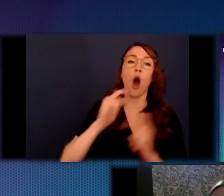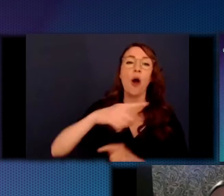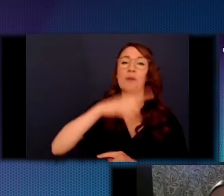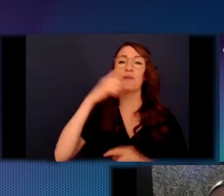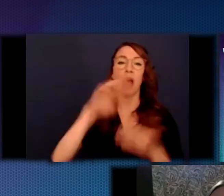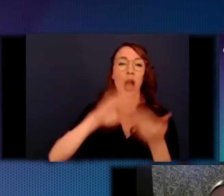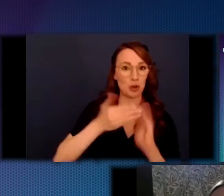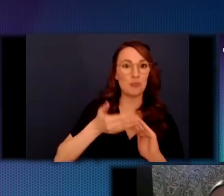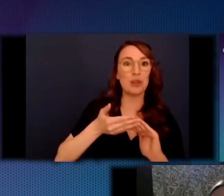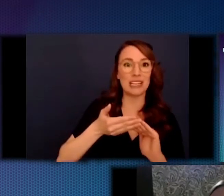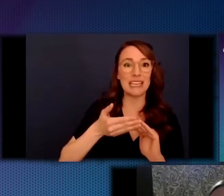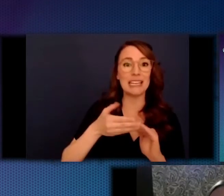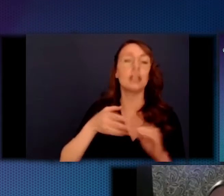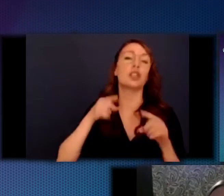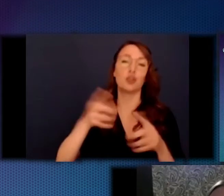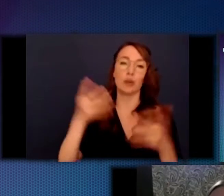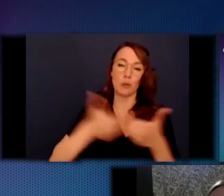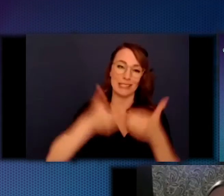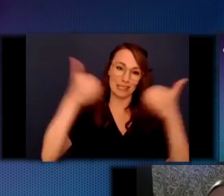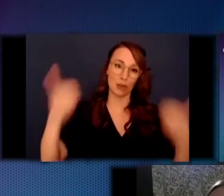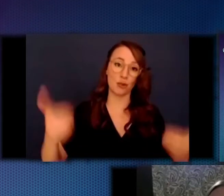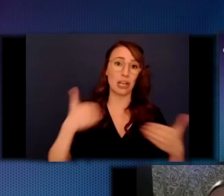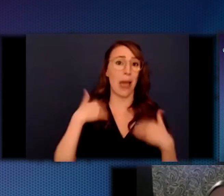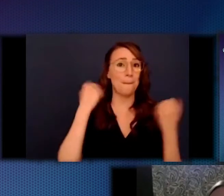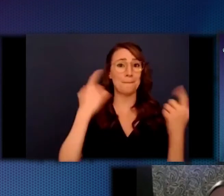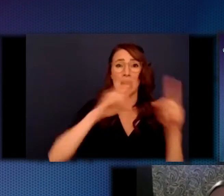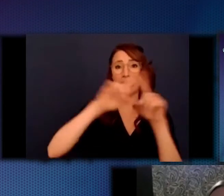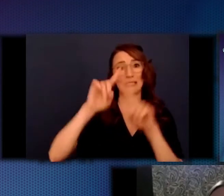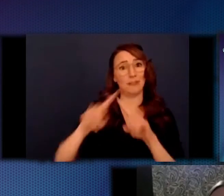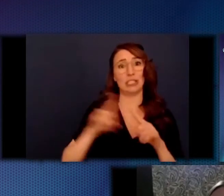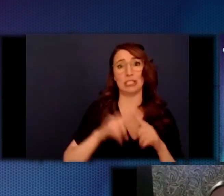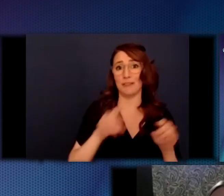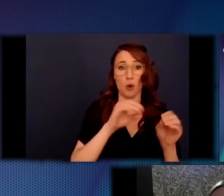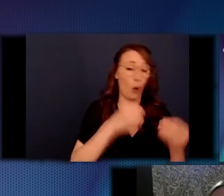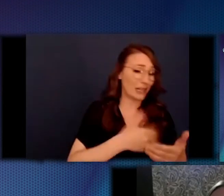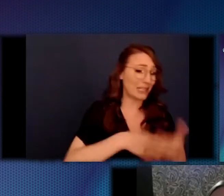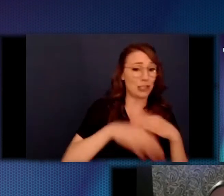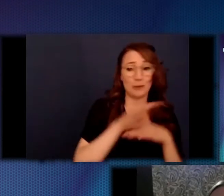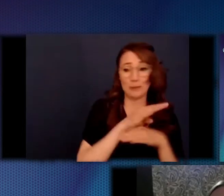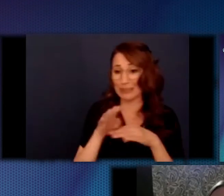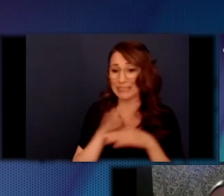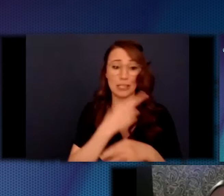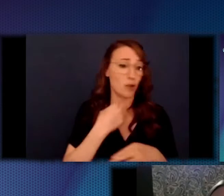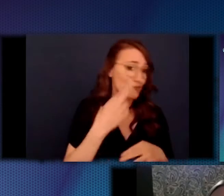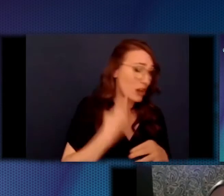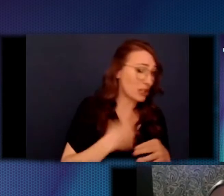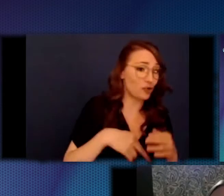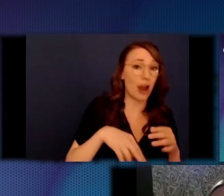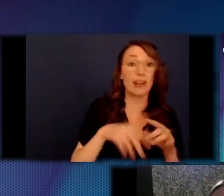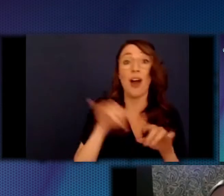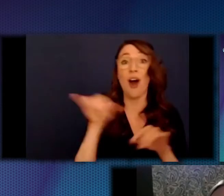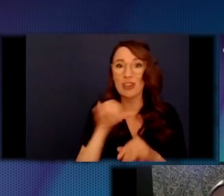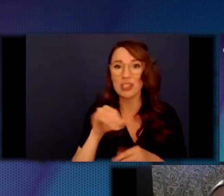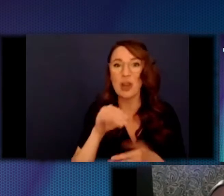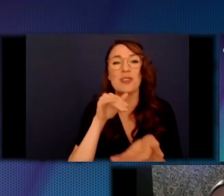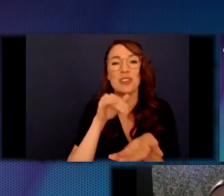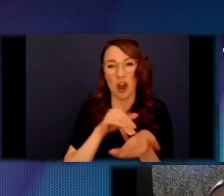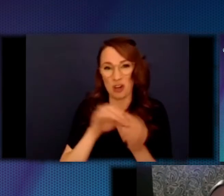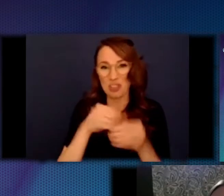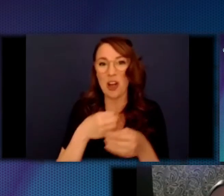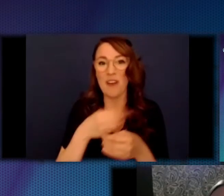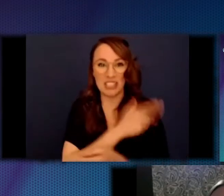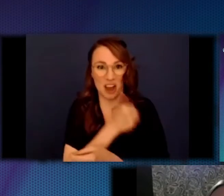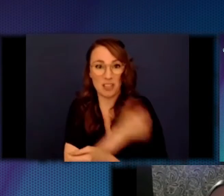restaurants, and meeting halls were established there, so was a doctor's office and hospital. The county's first Black doctor, Dr.